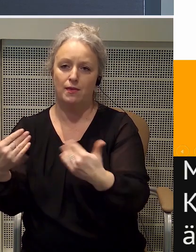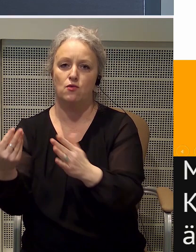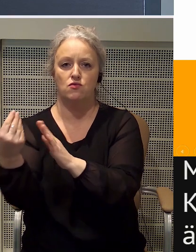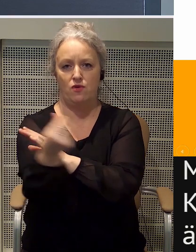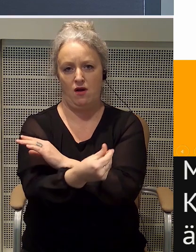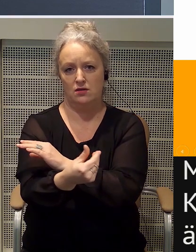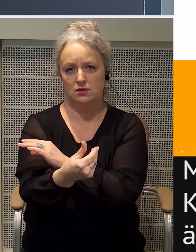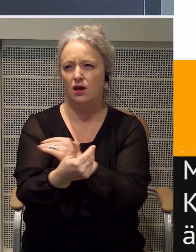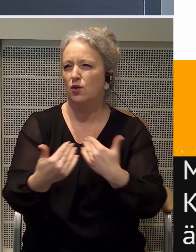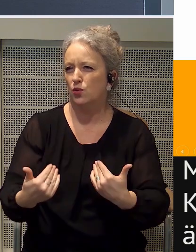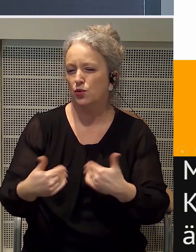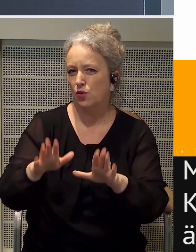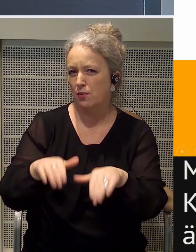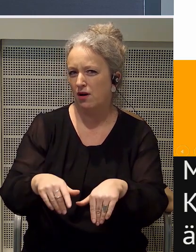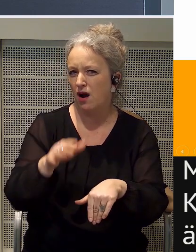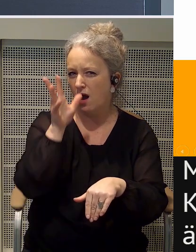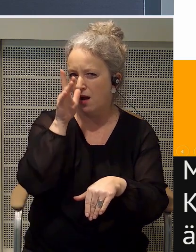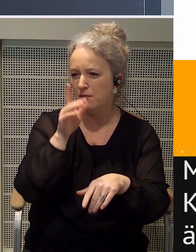swiftly. And